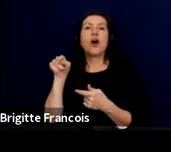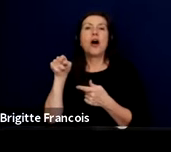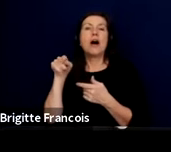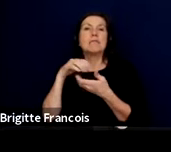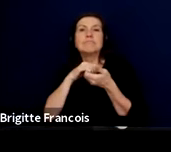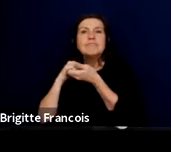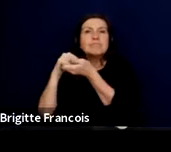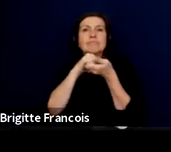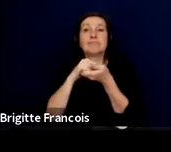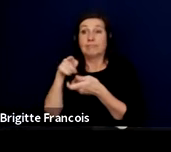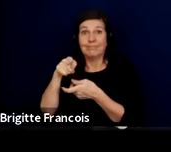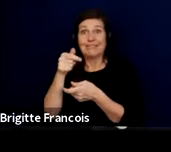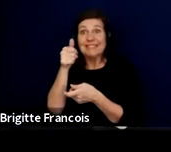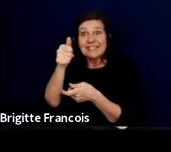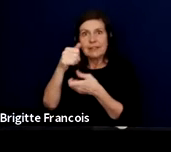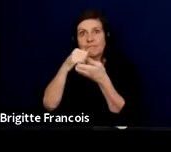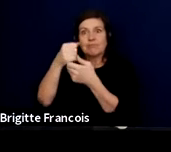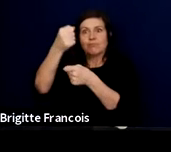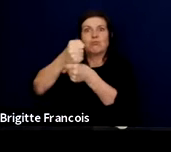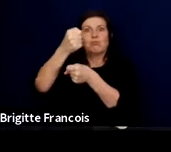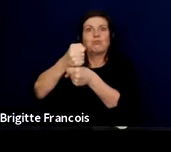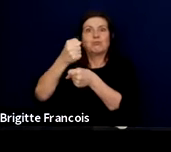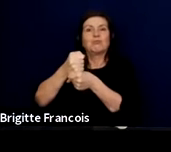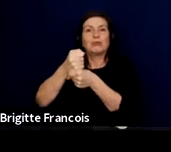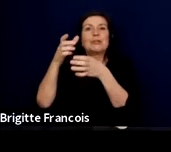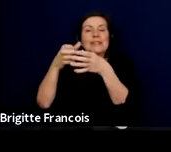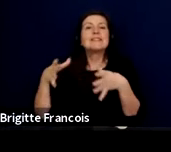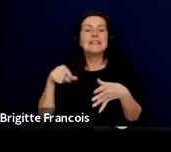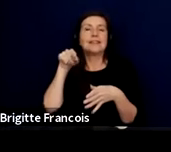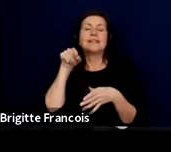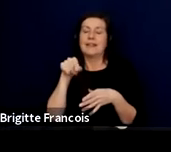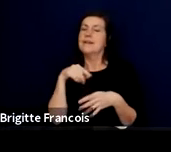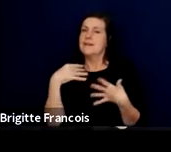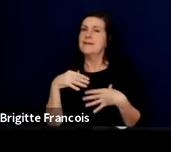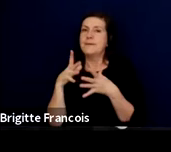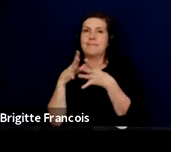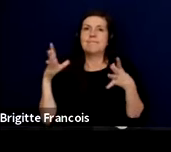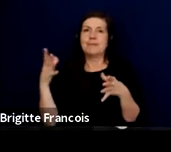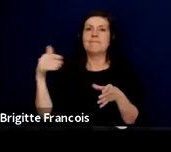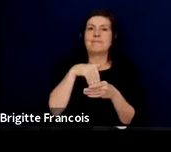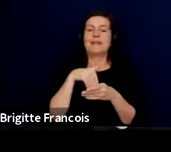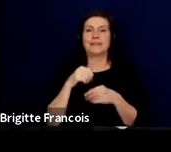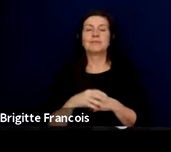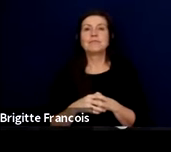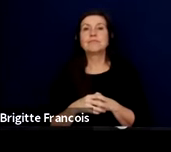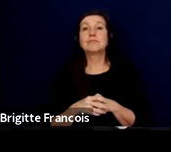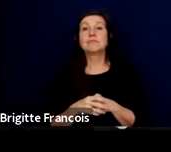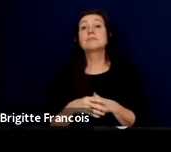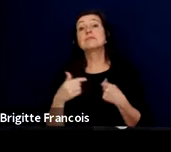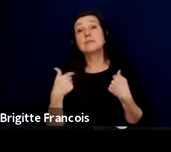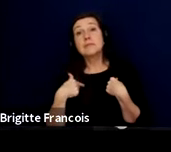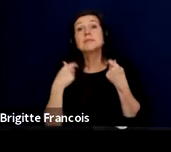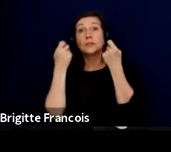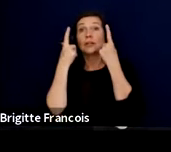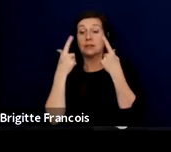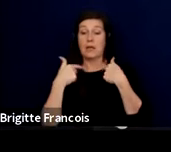organizations that are working. I think that is one of the parts that I understand. That's the way that we've been